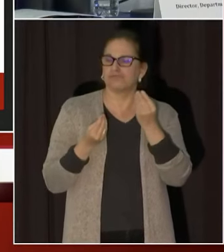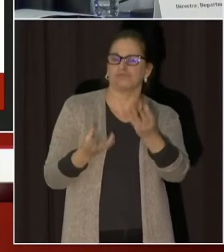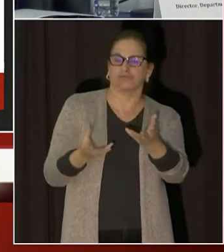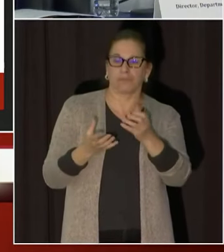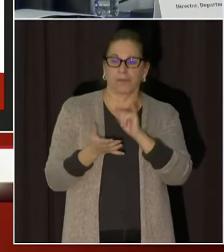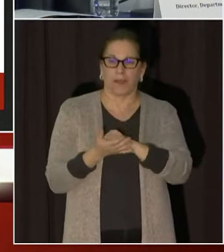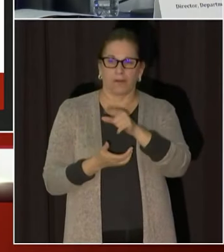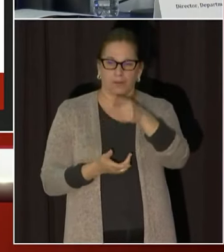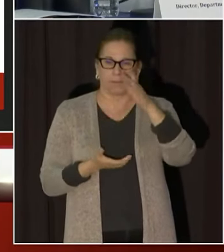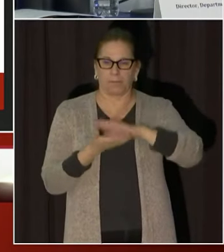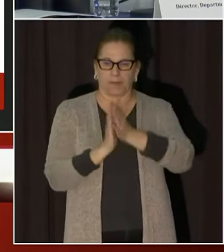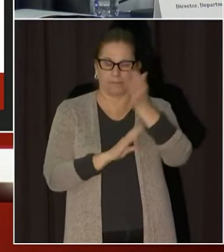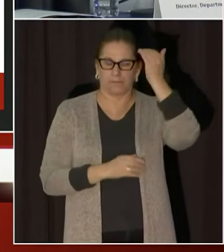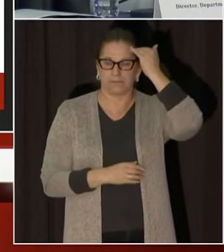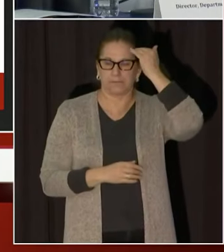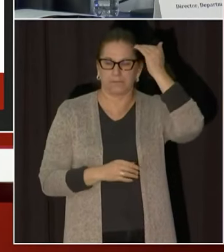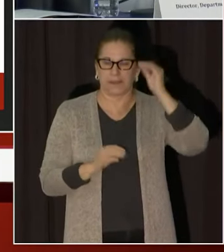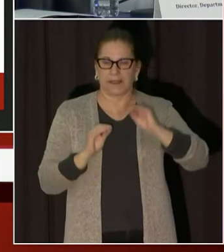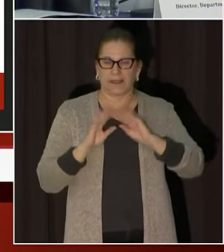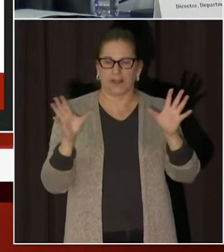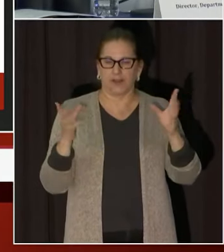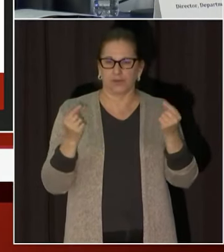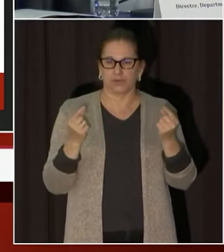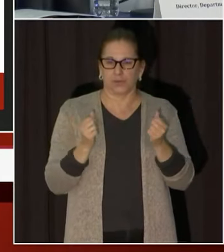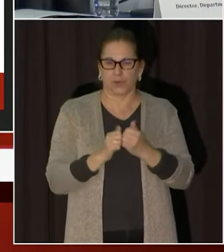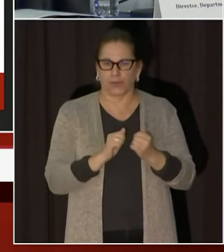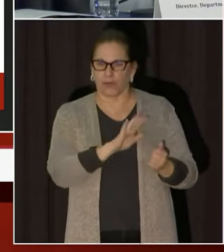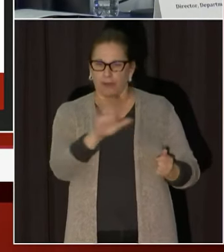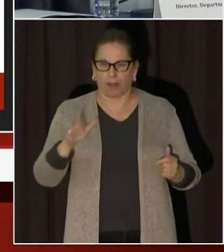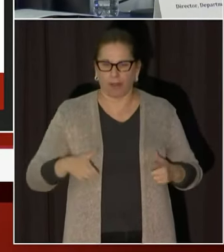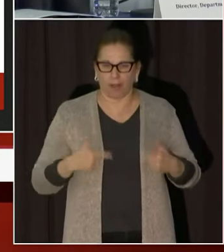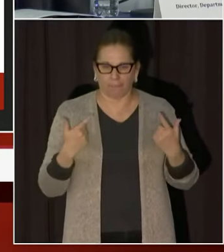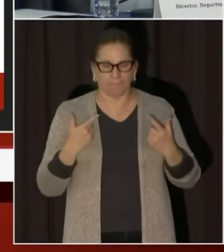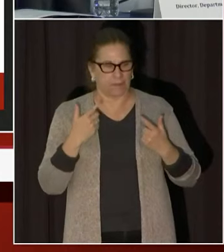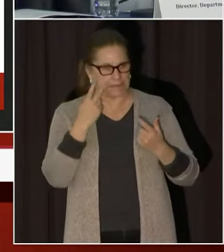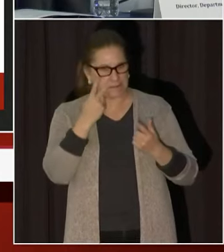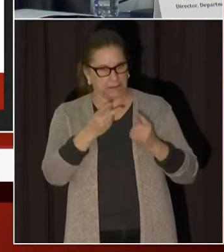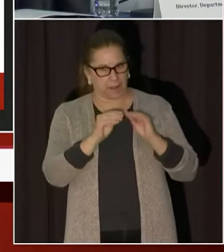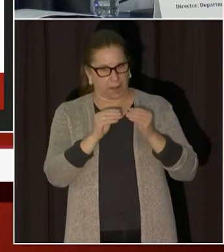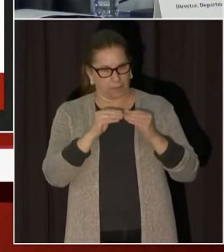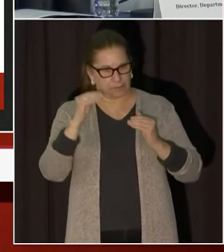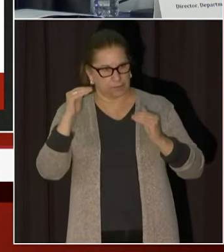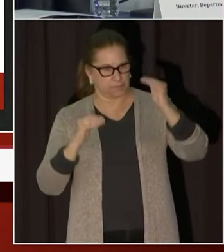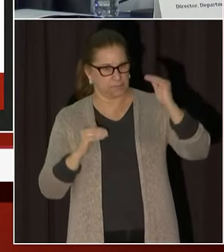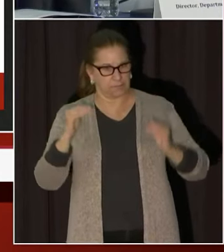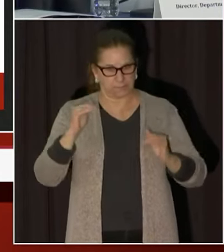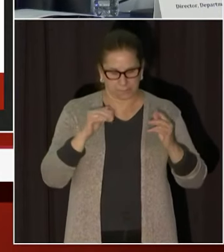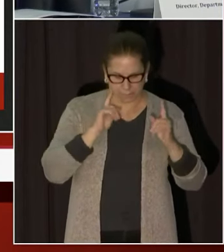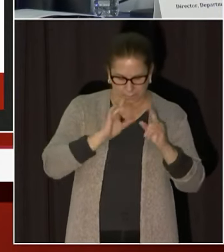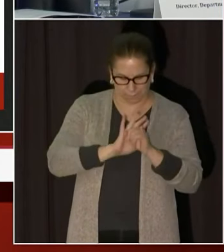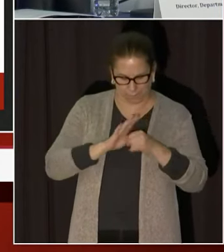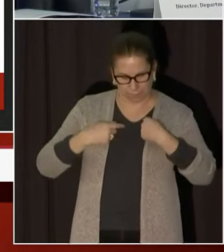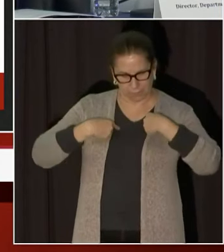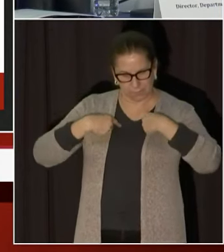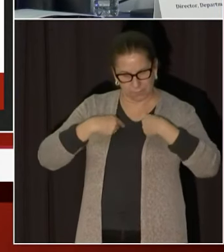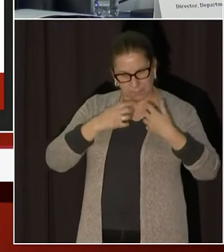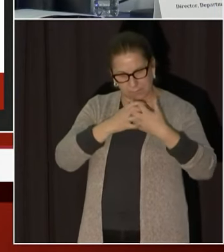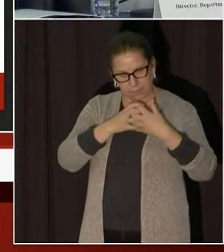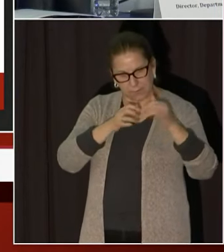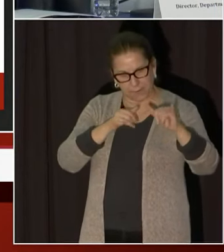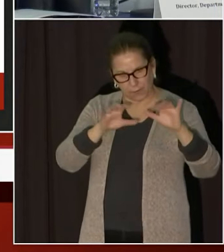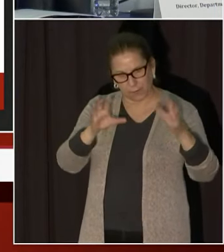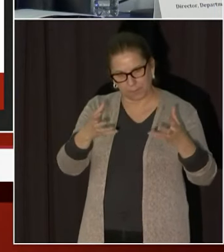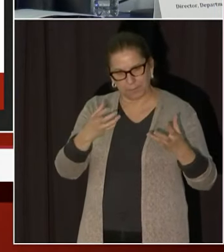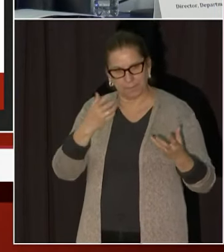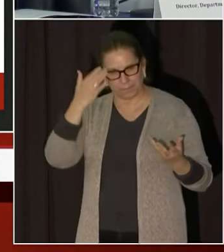has on lives of black residents in the District of Columbia, and you can continue to see that here. We know that this virus